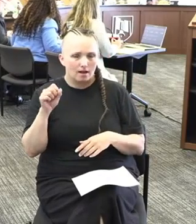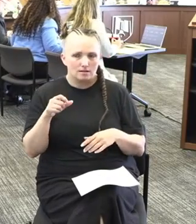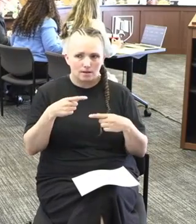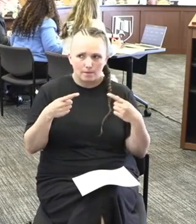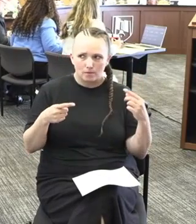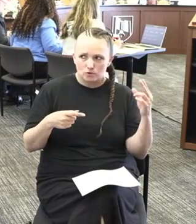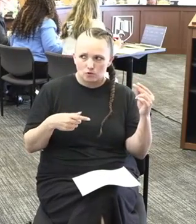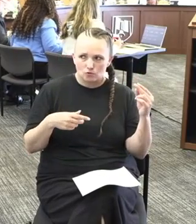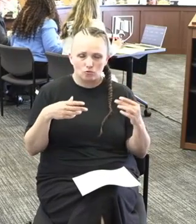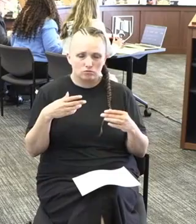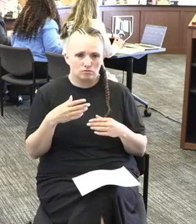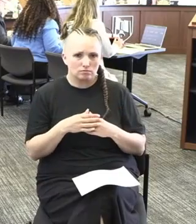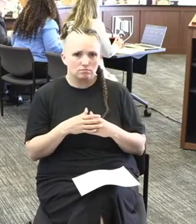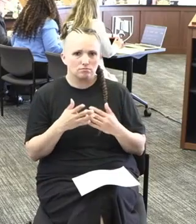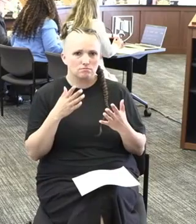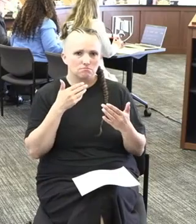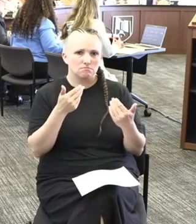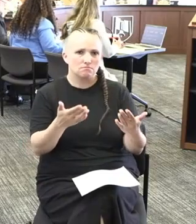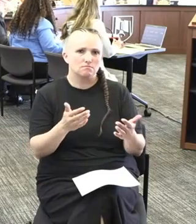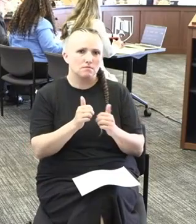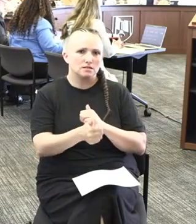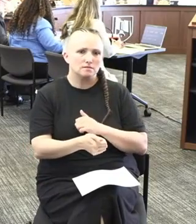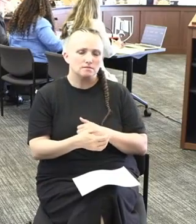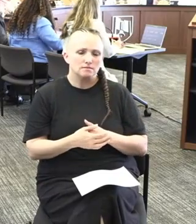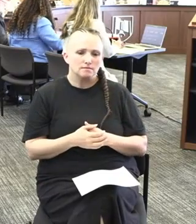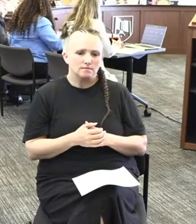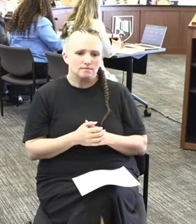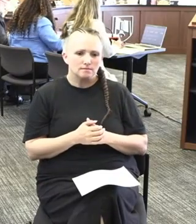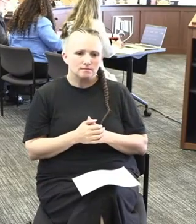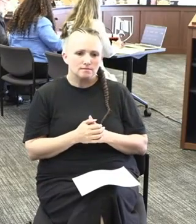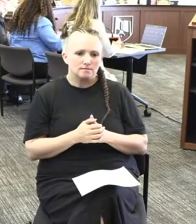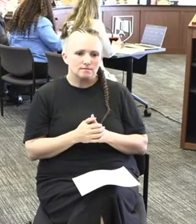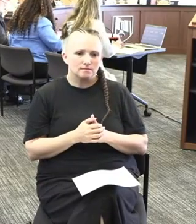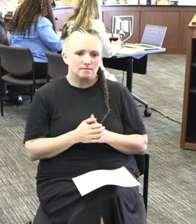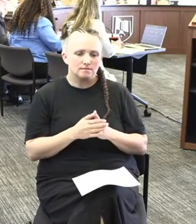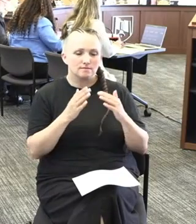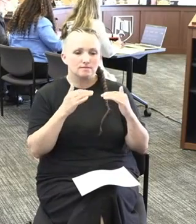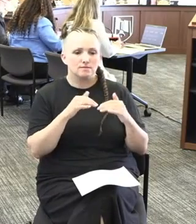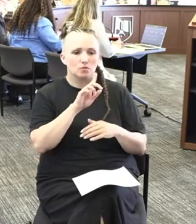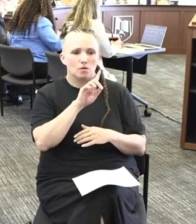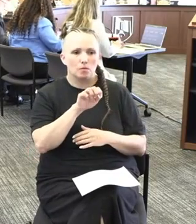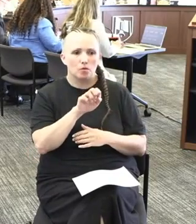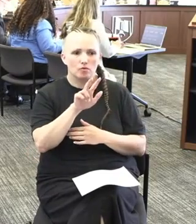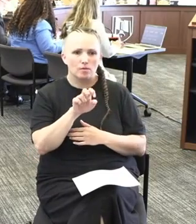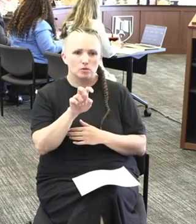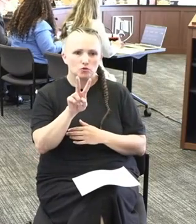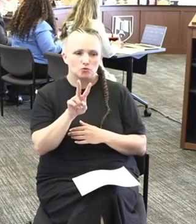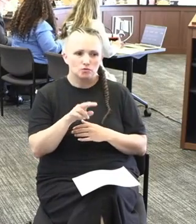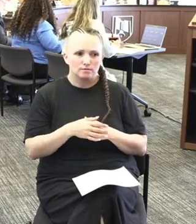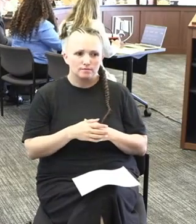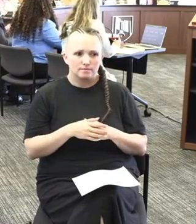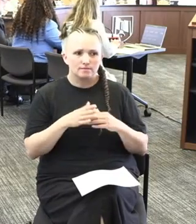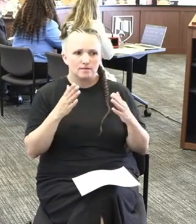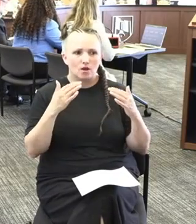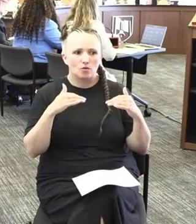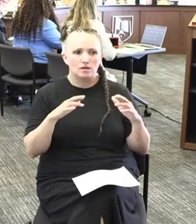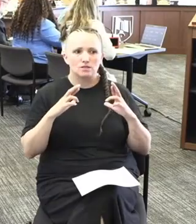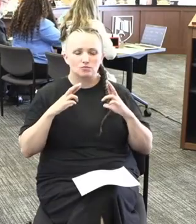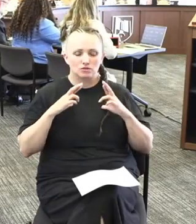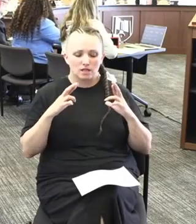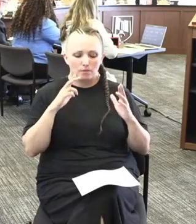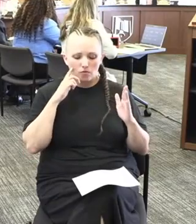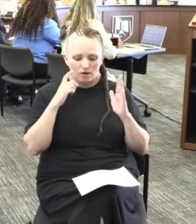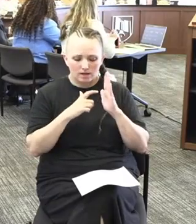say no. Motion carried. Next item, 1.3.2. Hey, and our next retirement